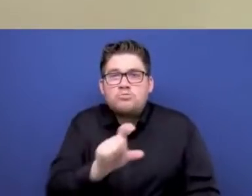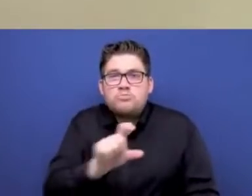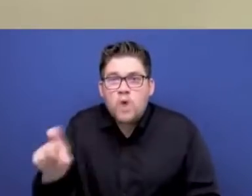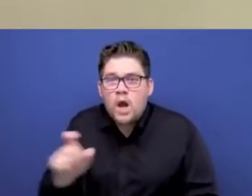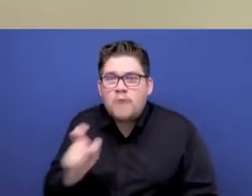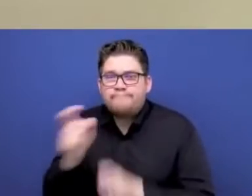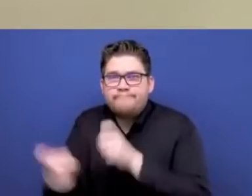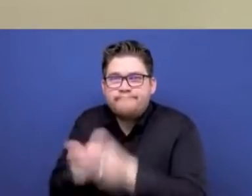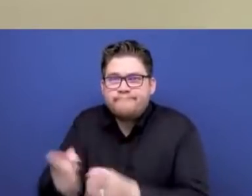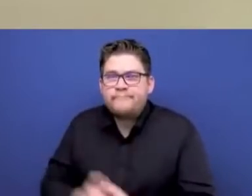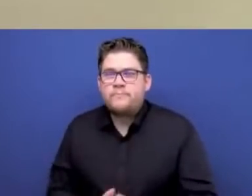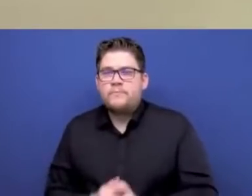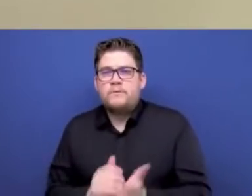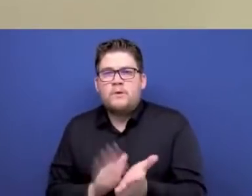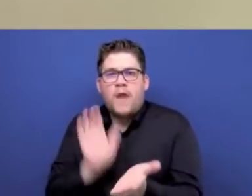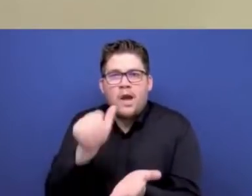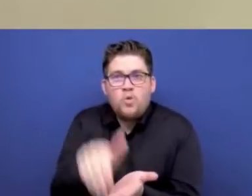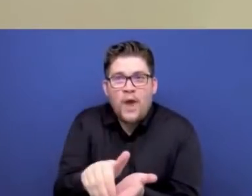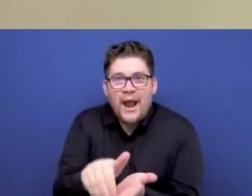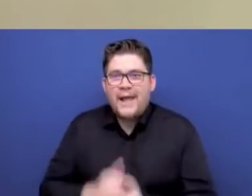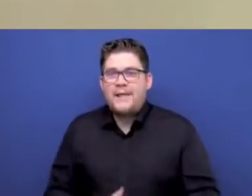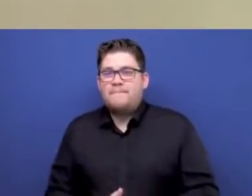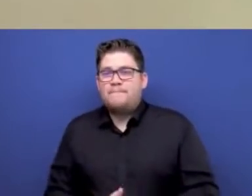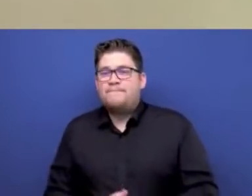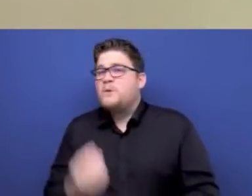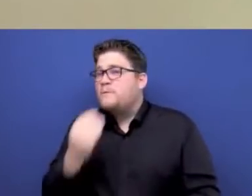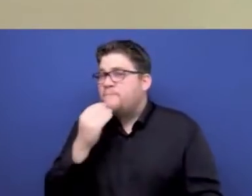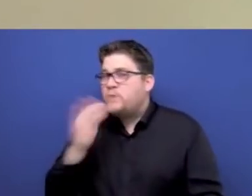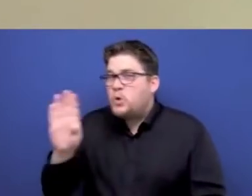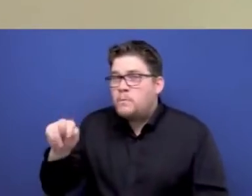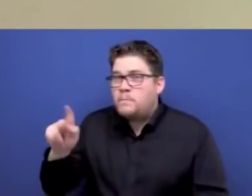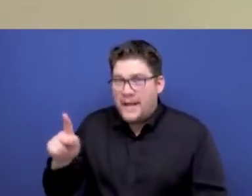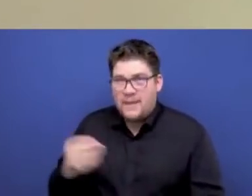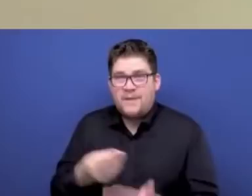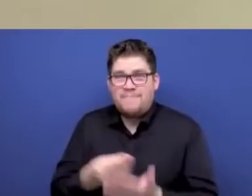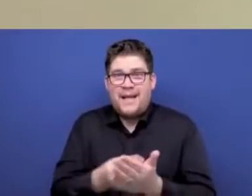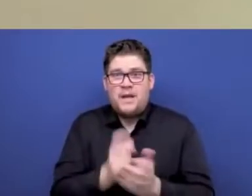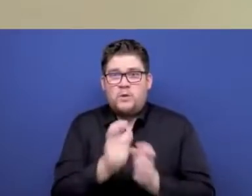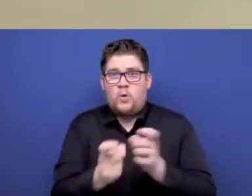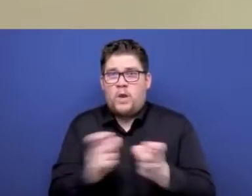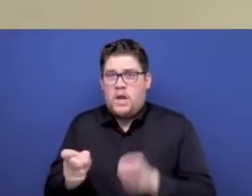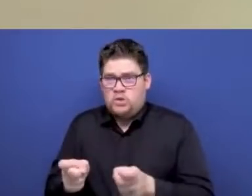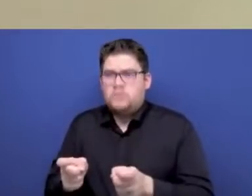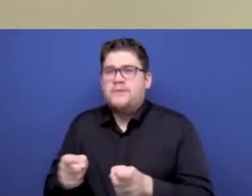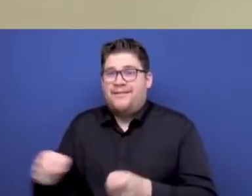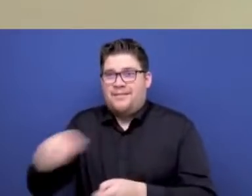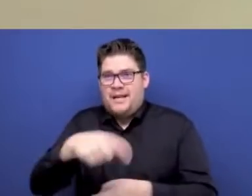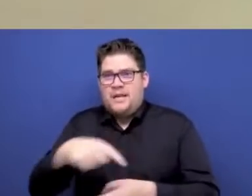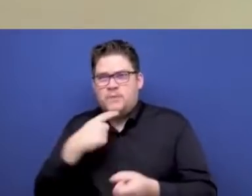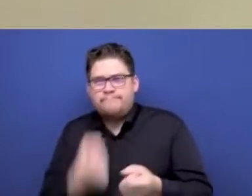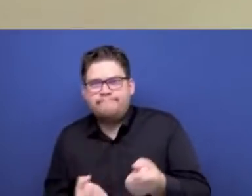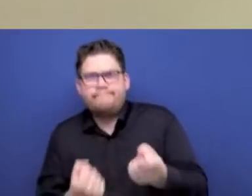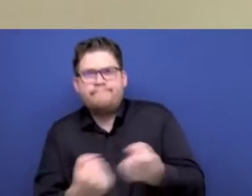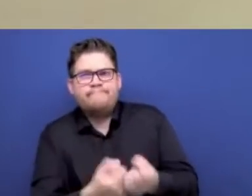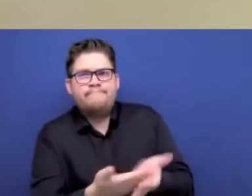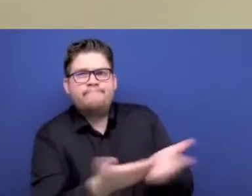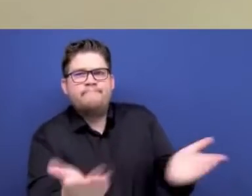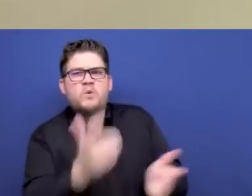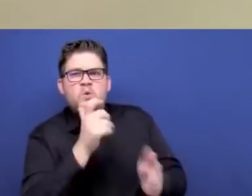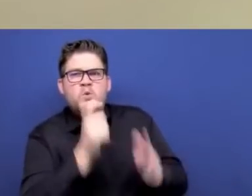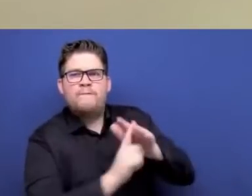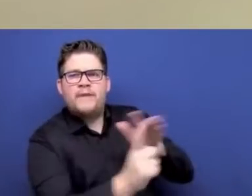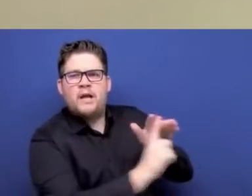provinces and local authorities in providing assistance to those affected by wildfires. Cash is the most effective way to help those affected